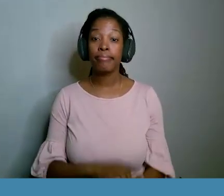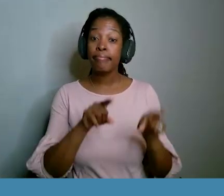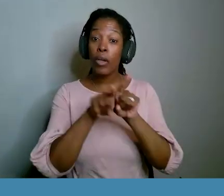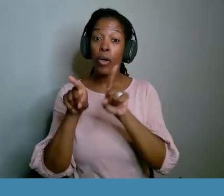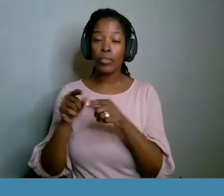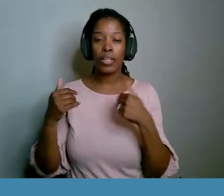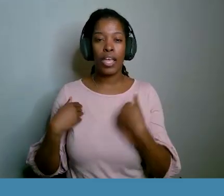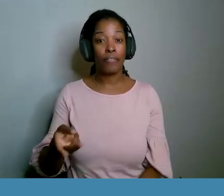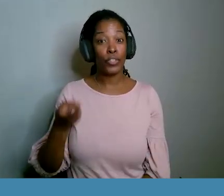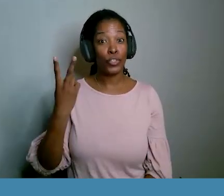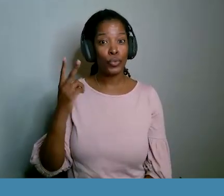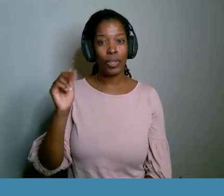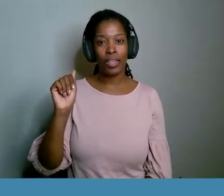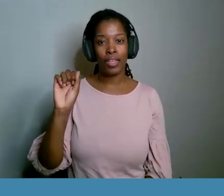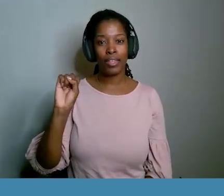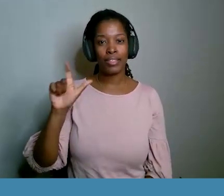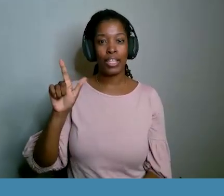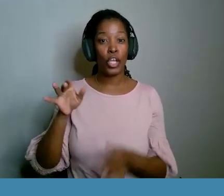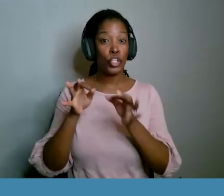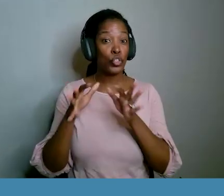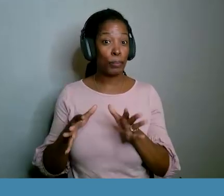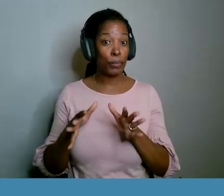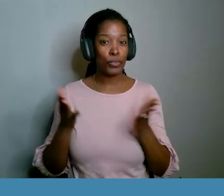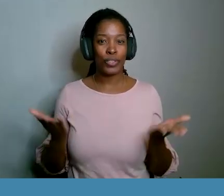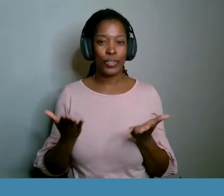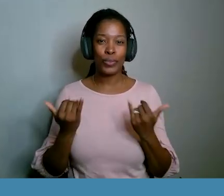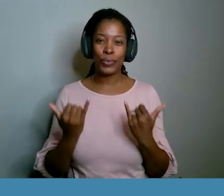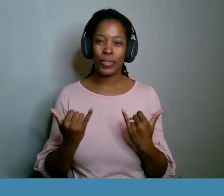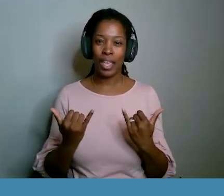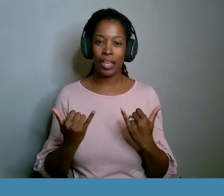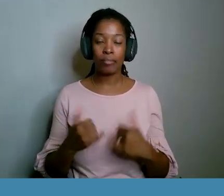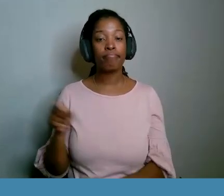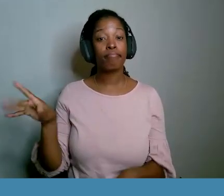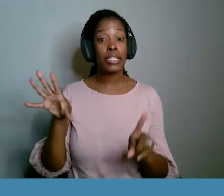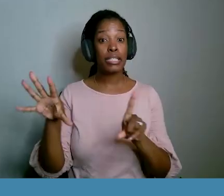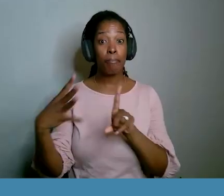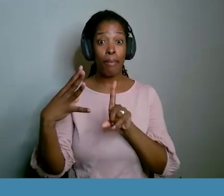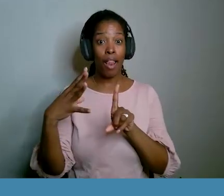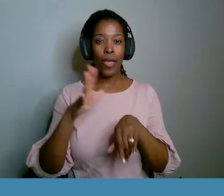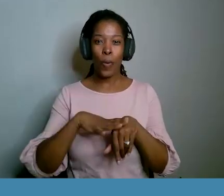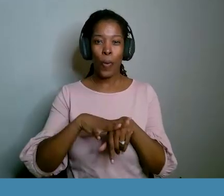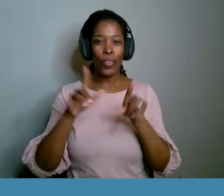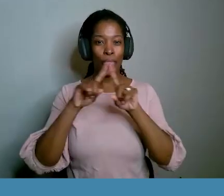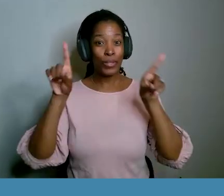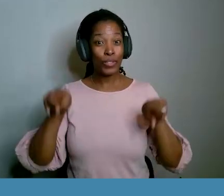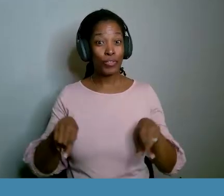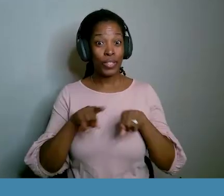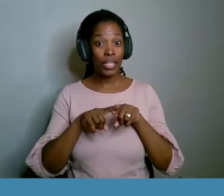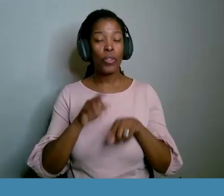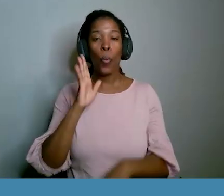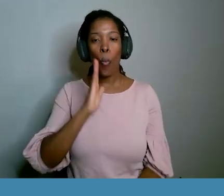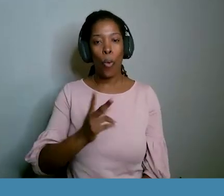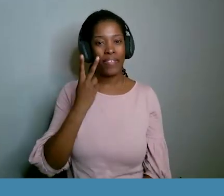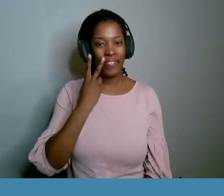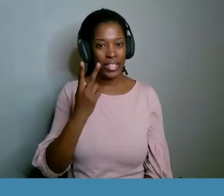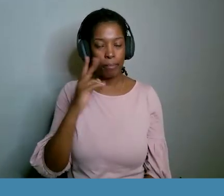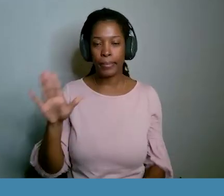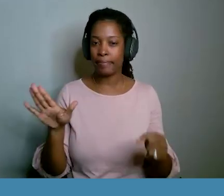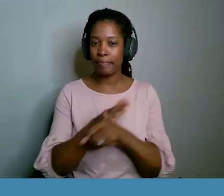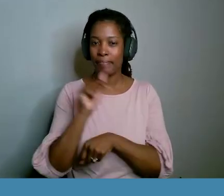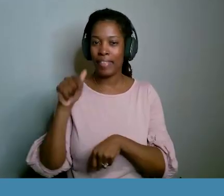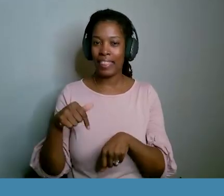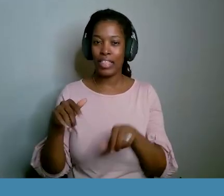also have 2 American Sign Language interpreters today. They are spotlighted on your screen and will be visible at all